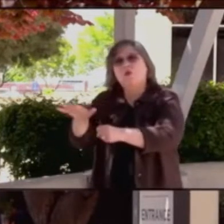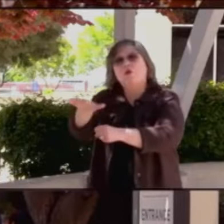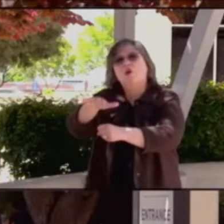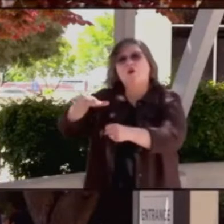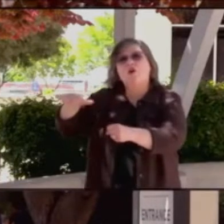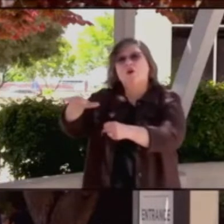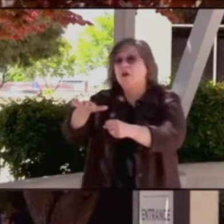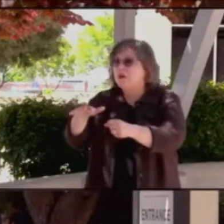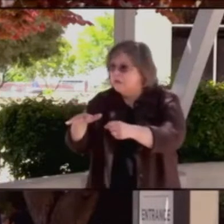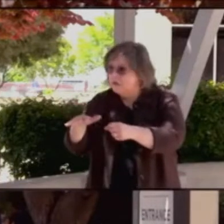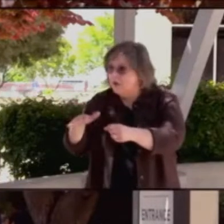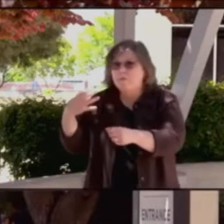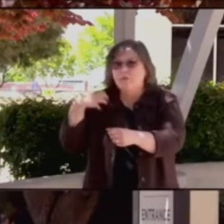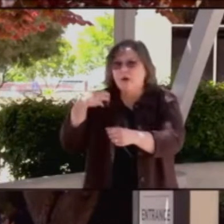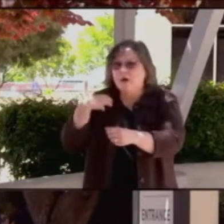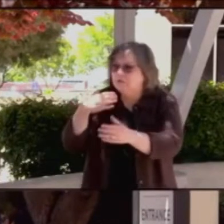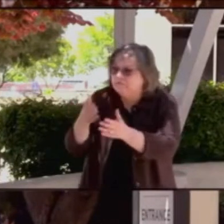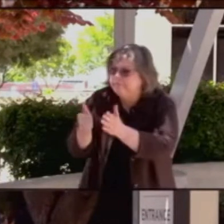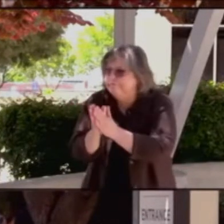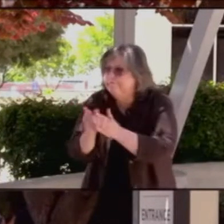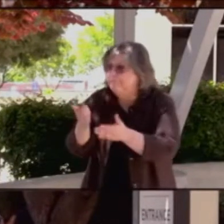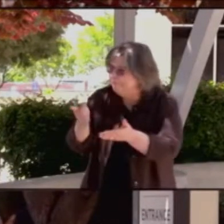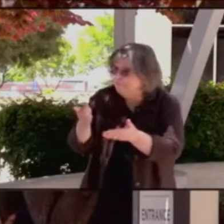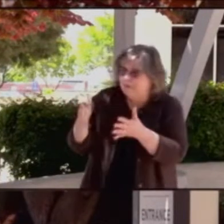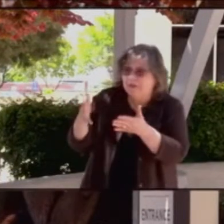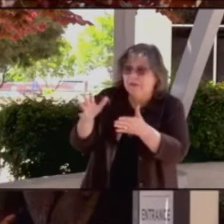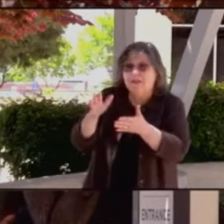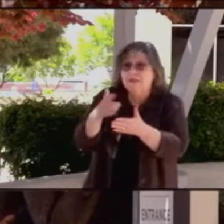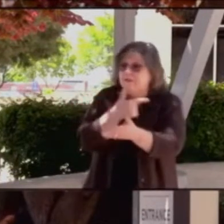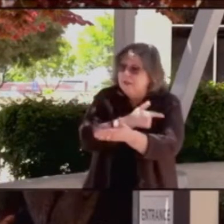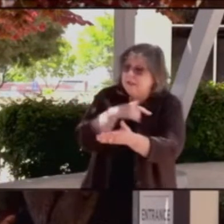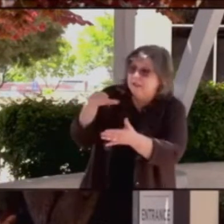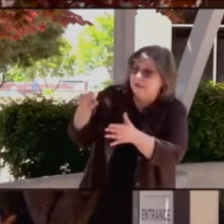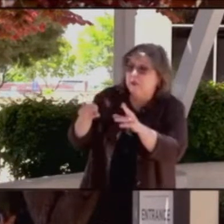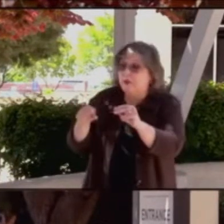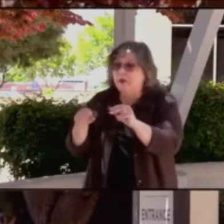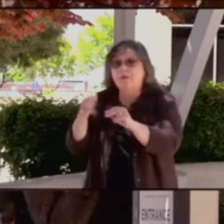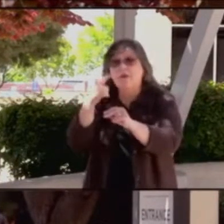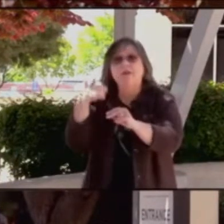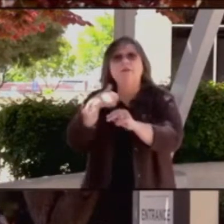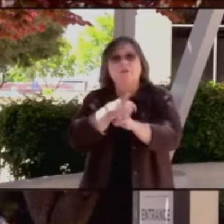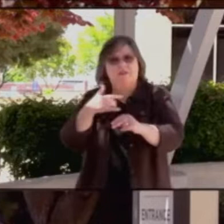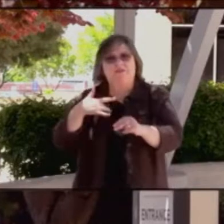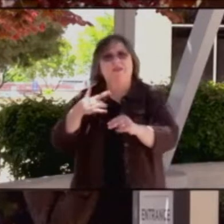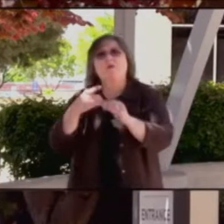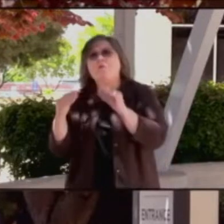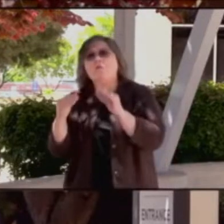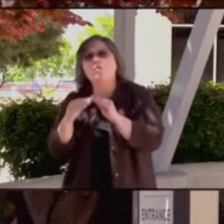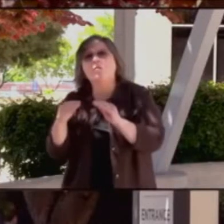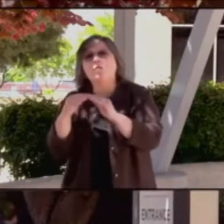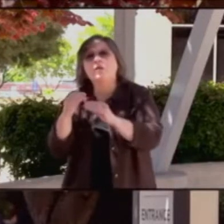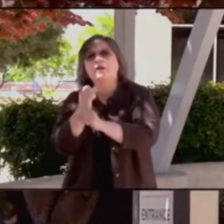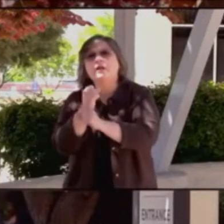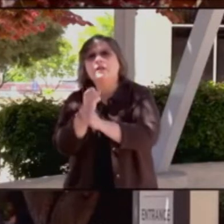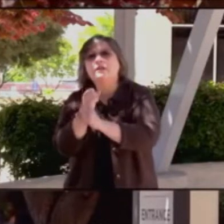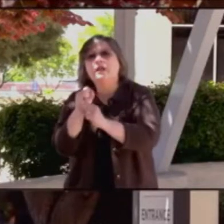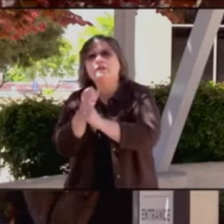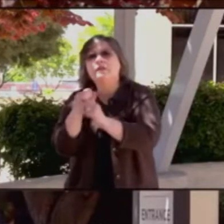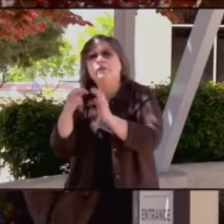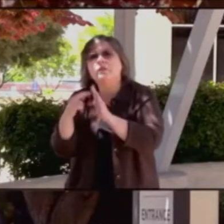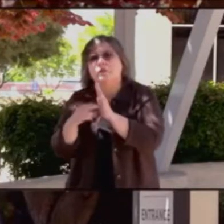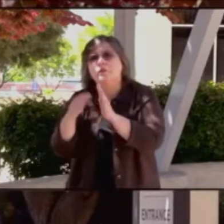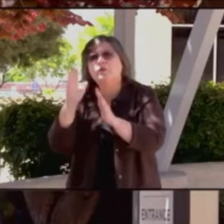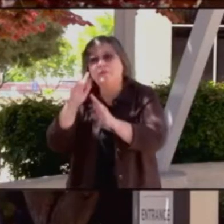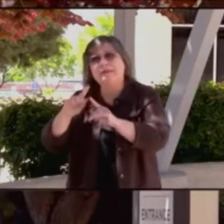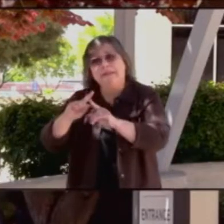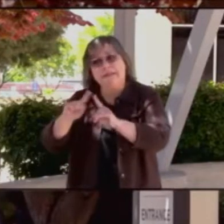determine vaccination status of workers, because we think that probably more and more safety rules are going to be